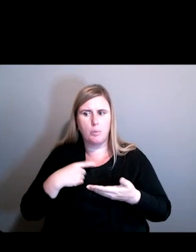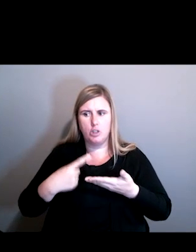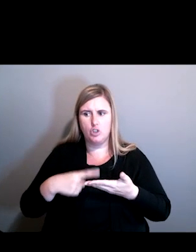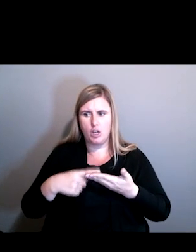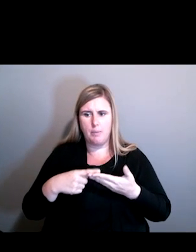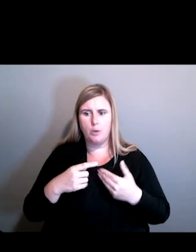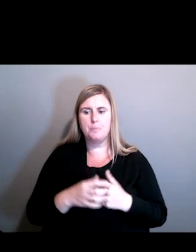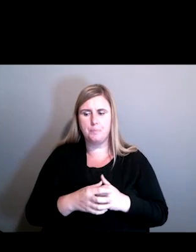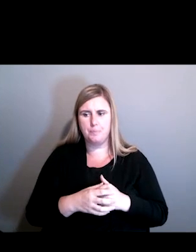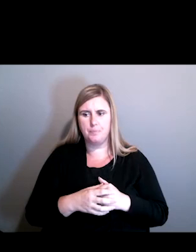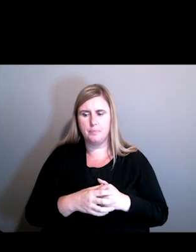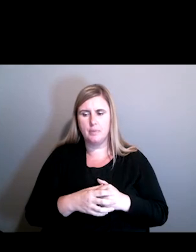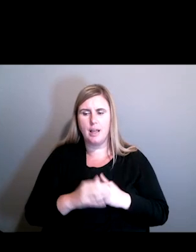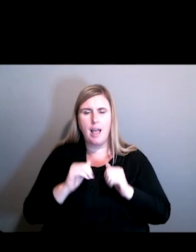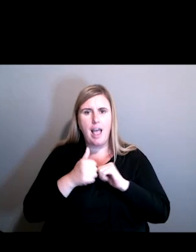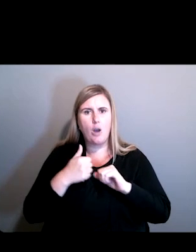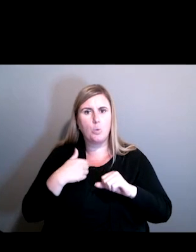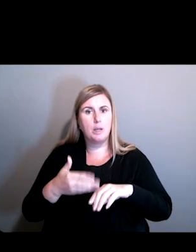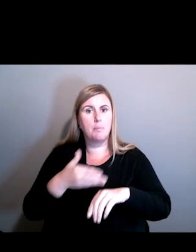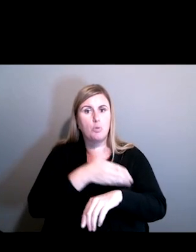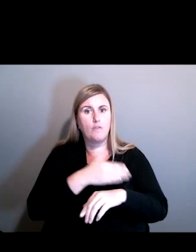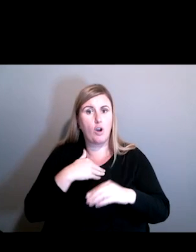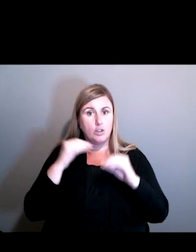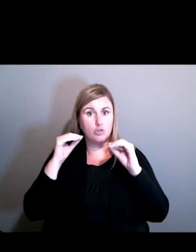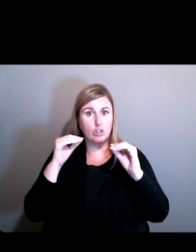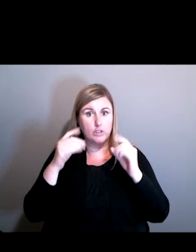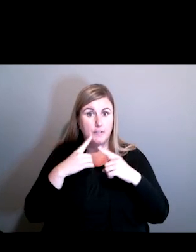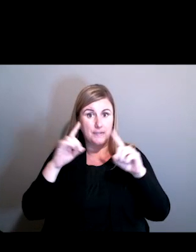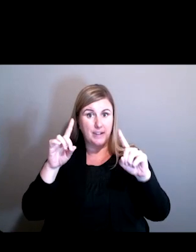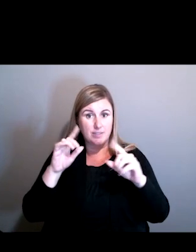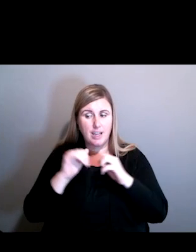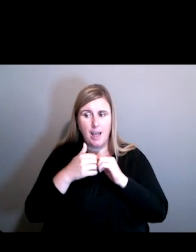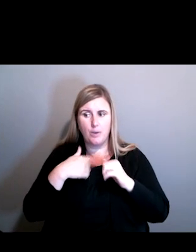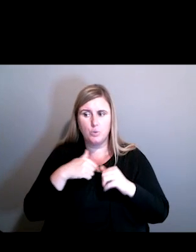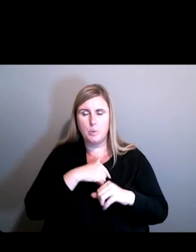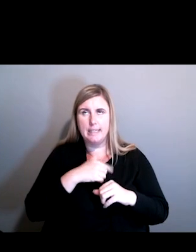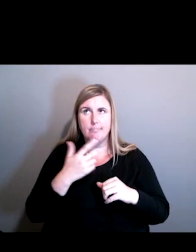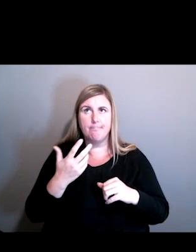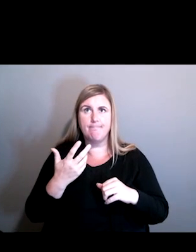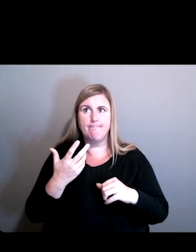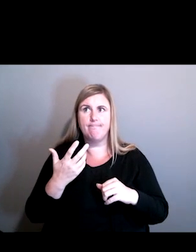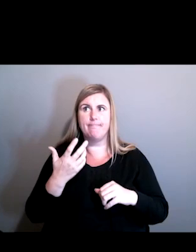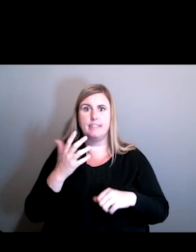what we're going to be talking about. How do we improve our instructional effectiveness? How do we